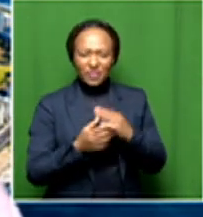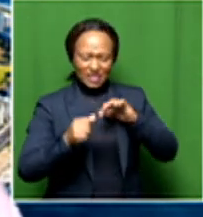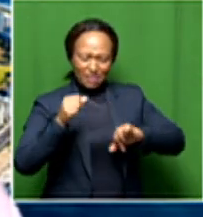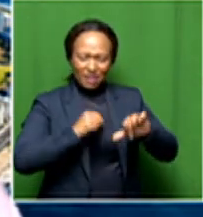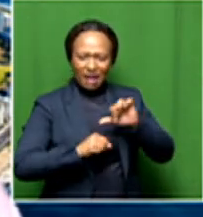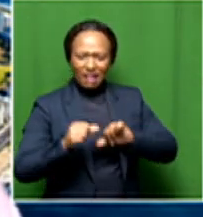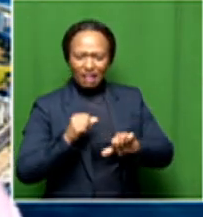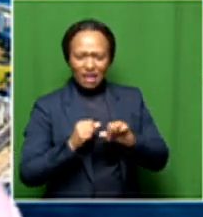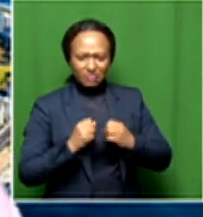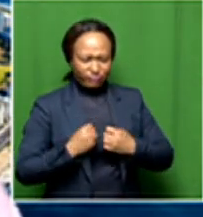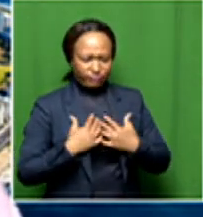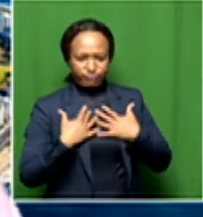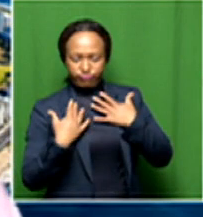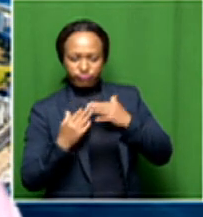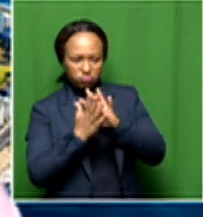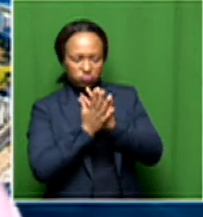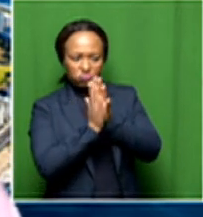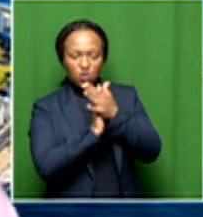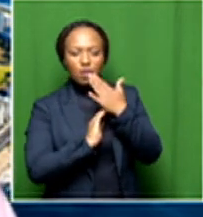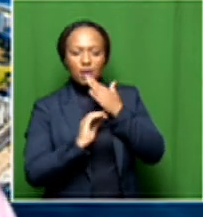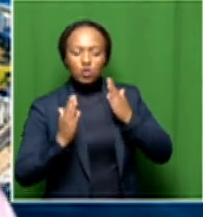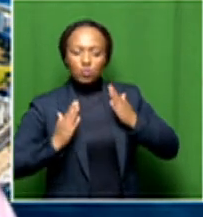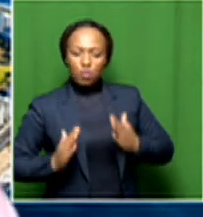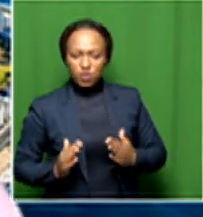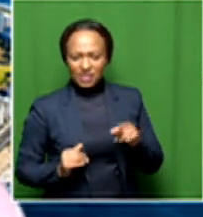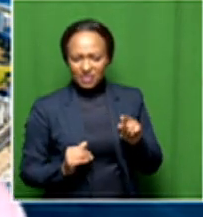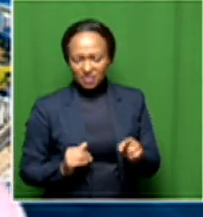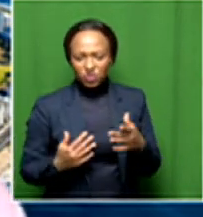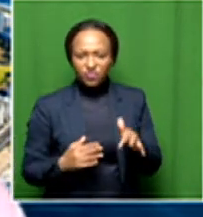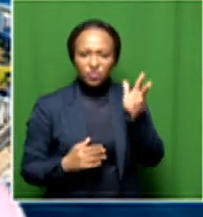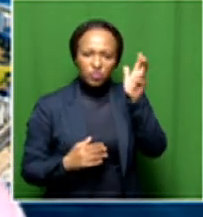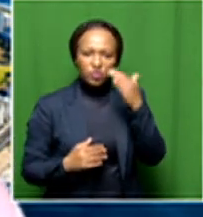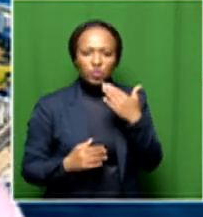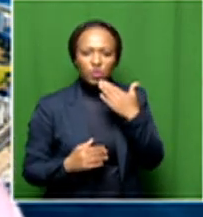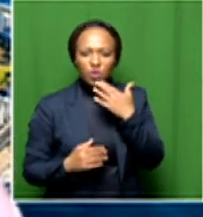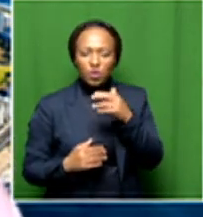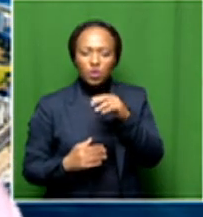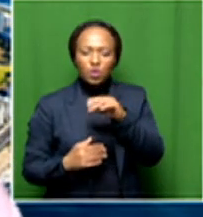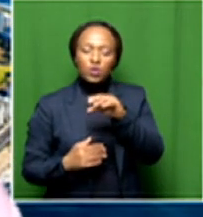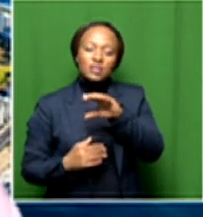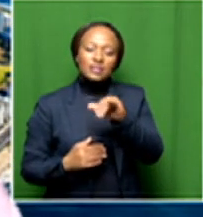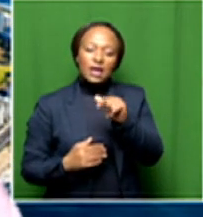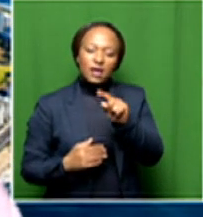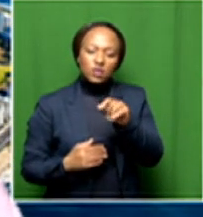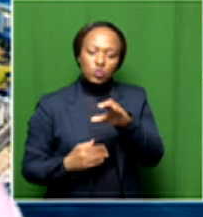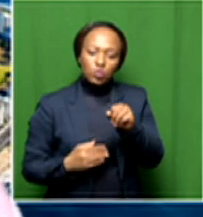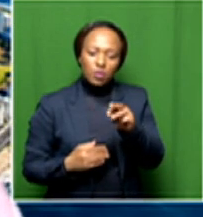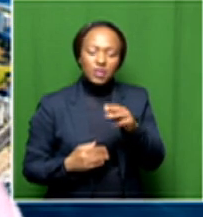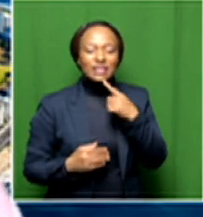chemical messengers produced by the immune system. You may have heard of the term a cytokine storm, and that's what that refers